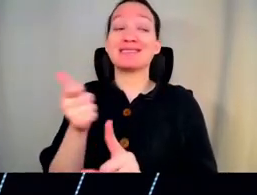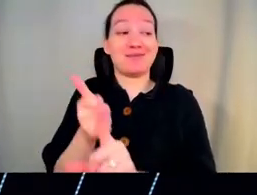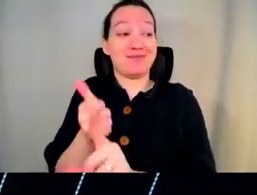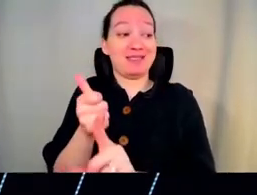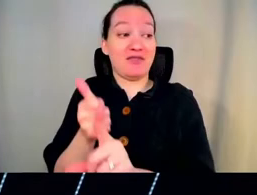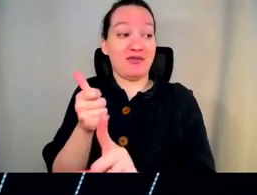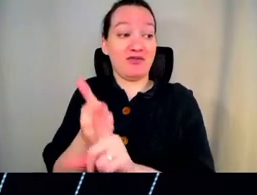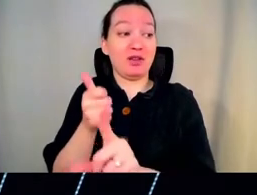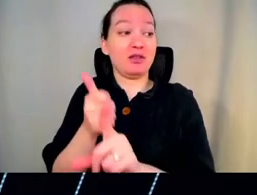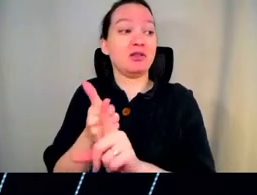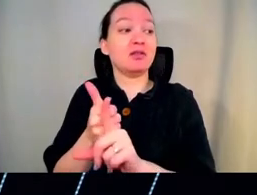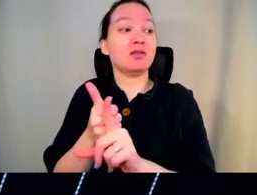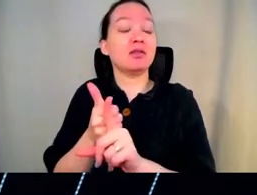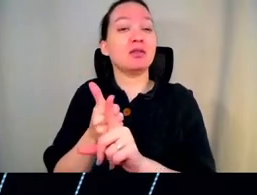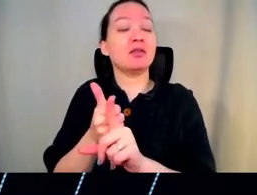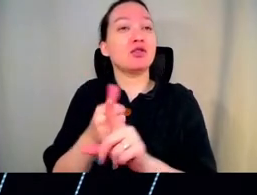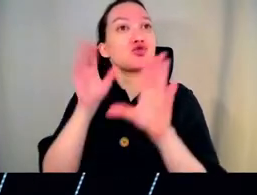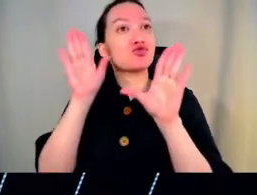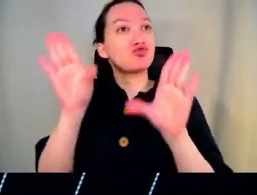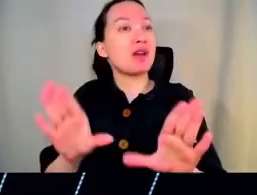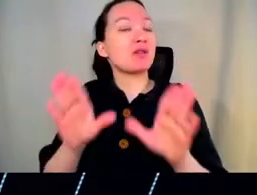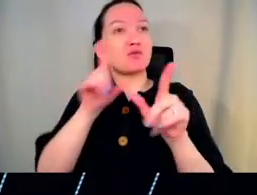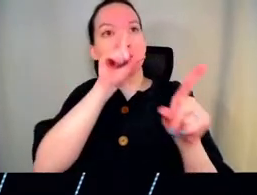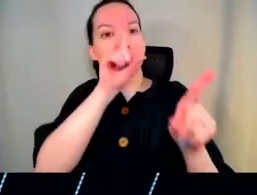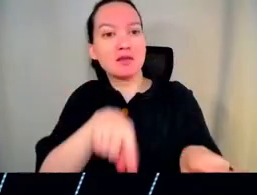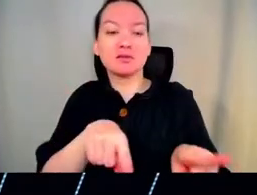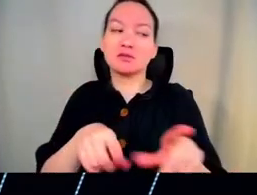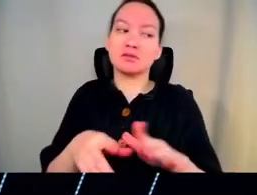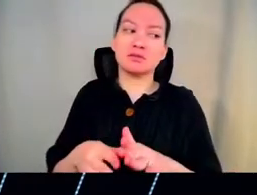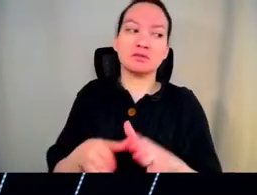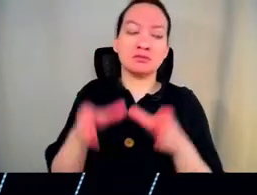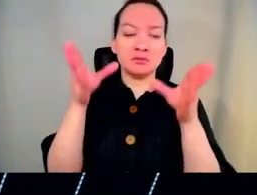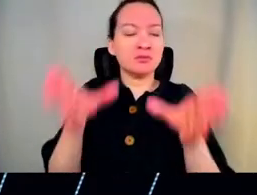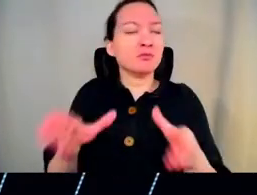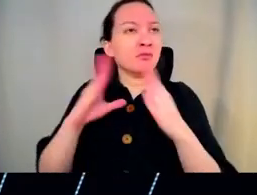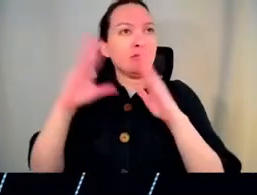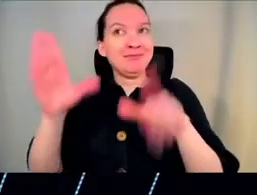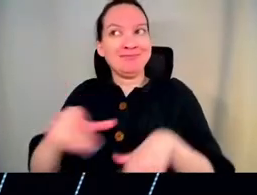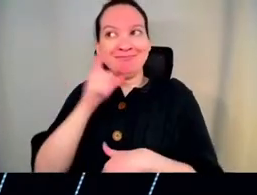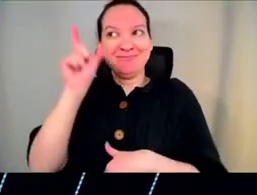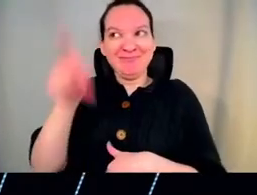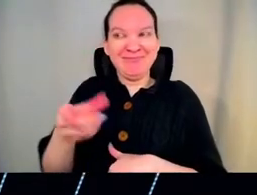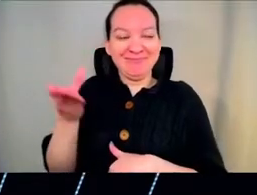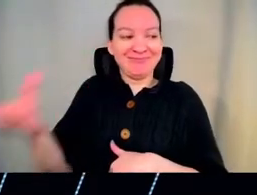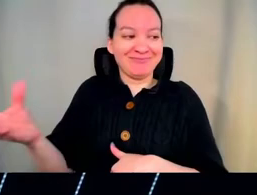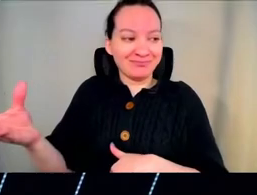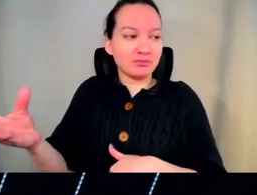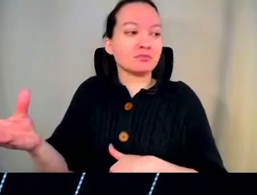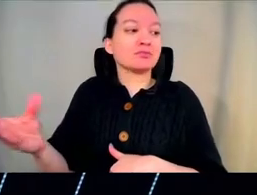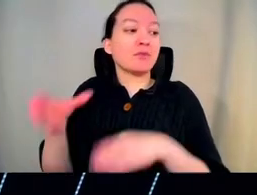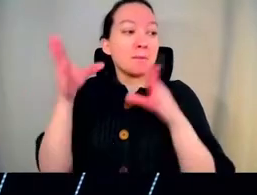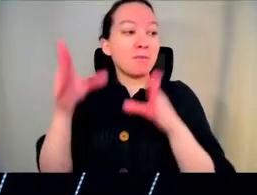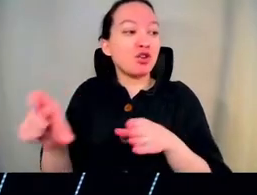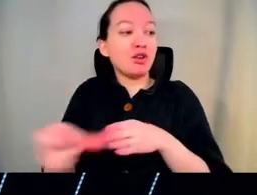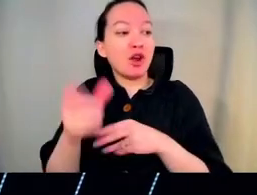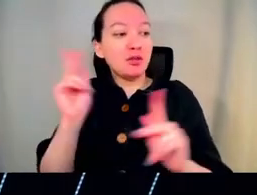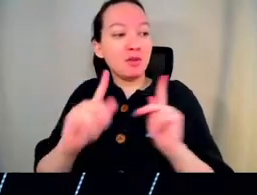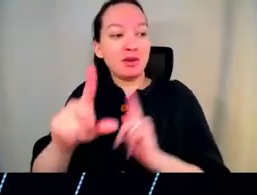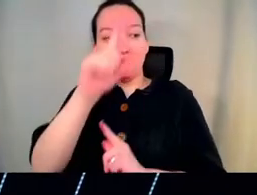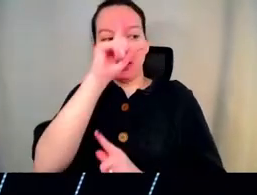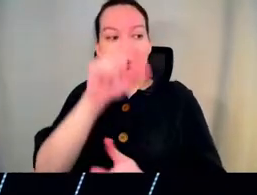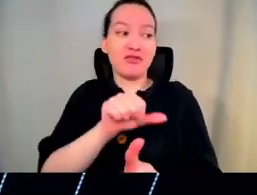in the book of Mark, gives this great response. He's at a person's house that he's not supposed to be at, right? Somebody that others considered a